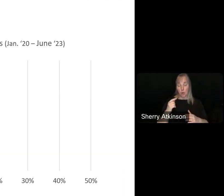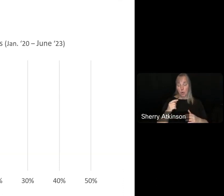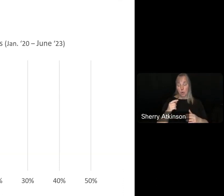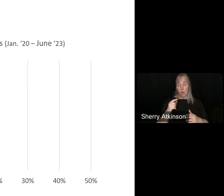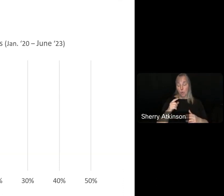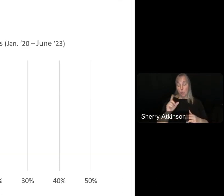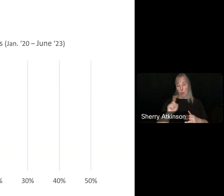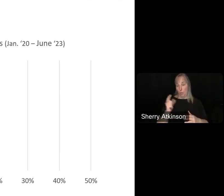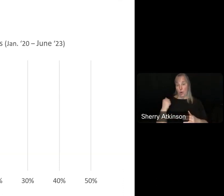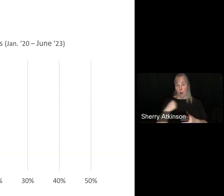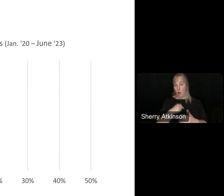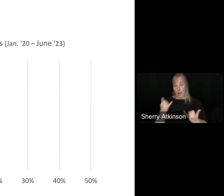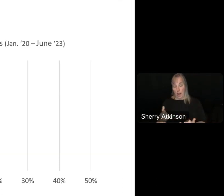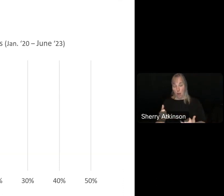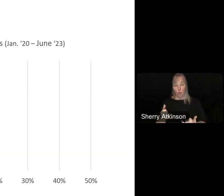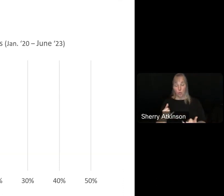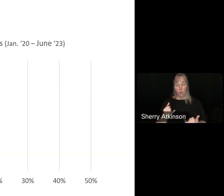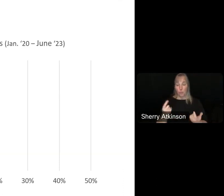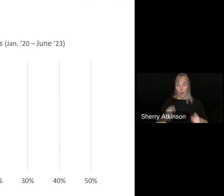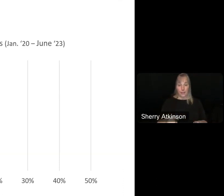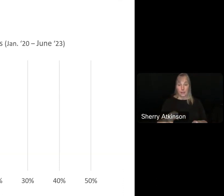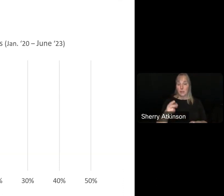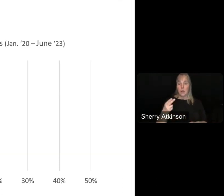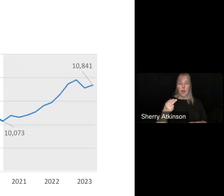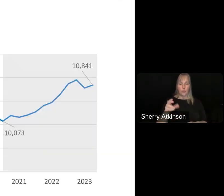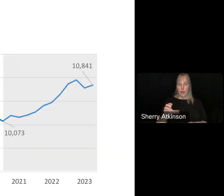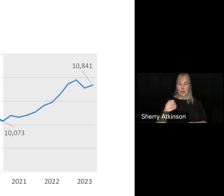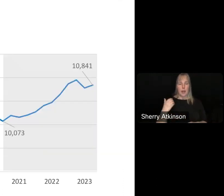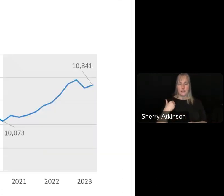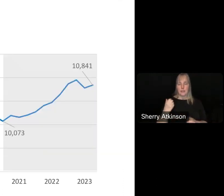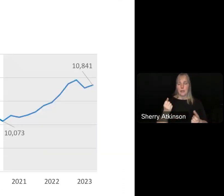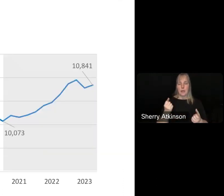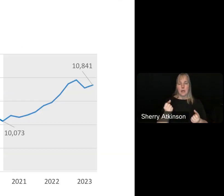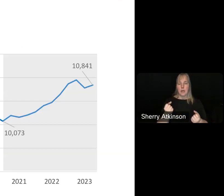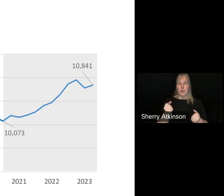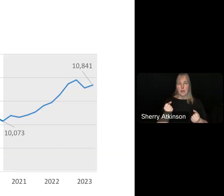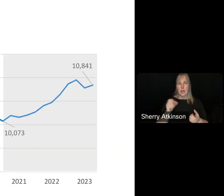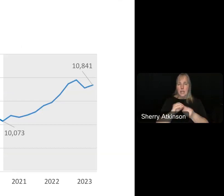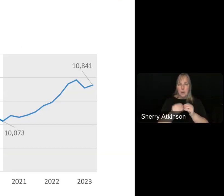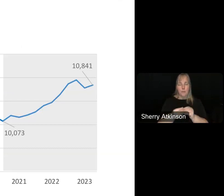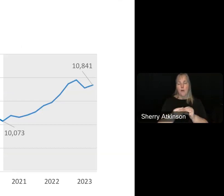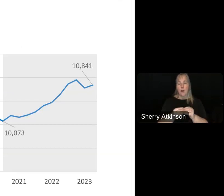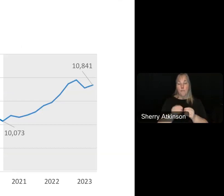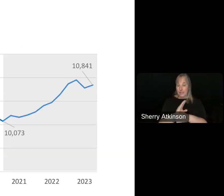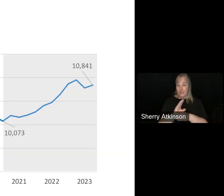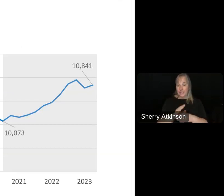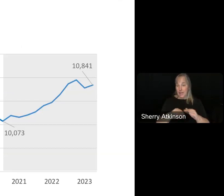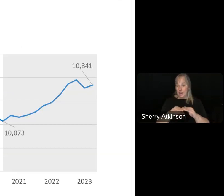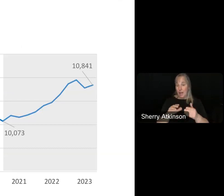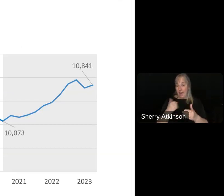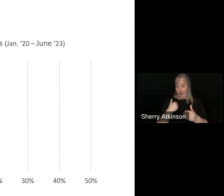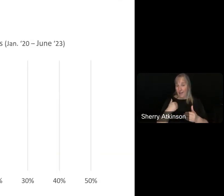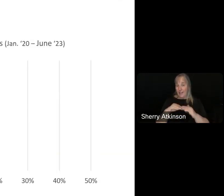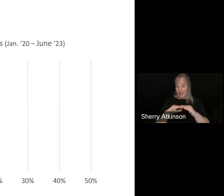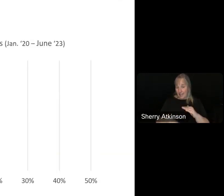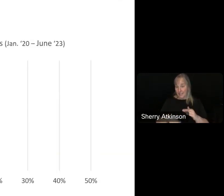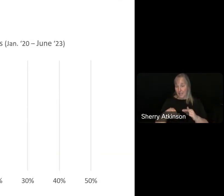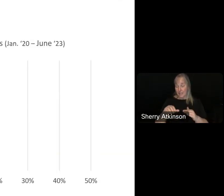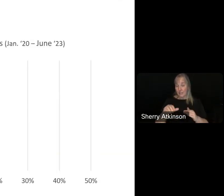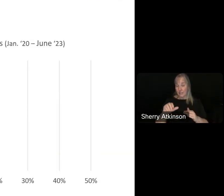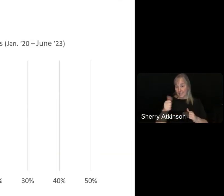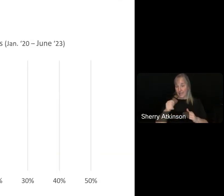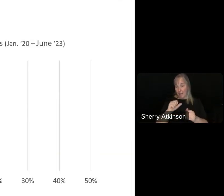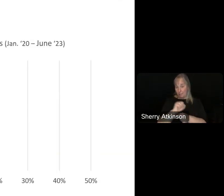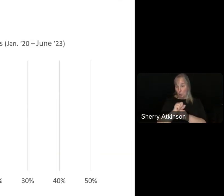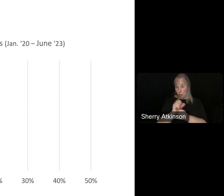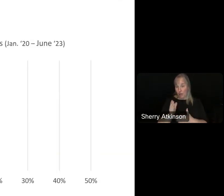had the number of businesses in the less than 10 employee range is increasing the most. So that makes sense. We're